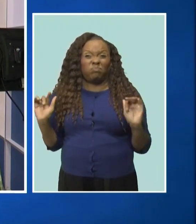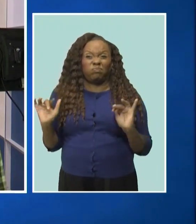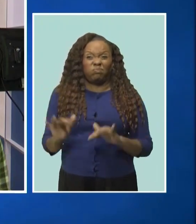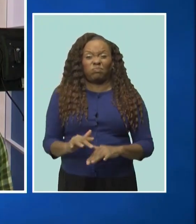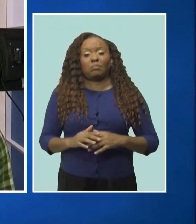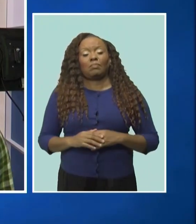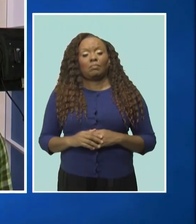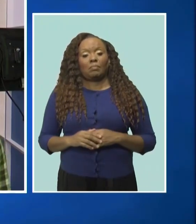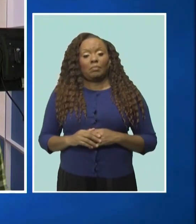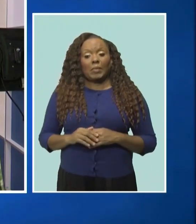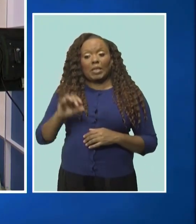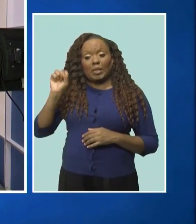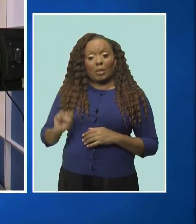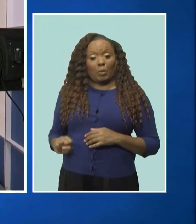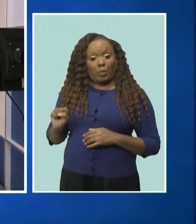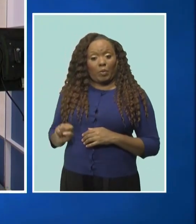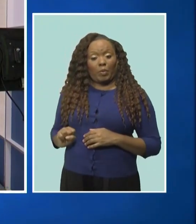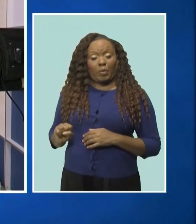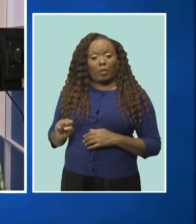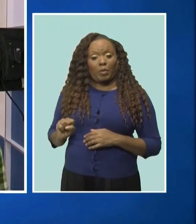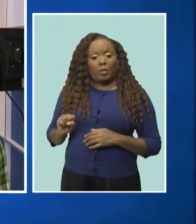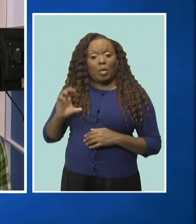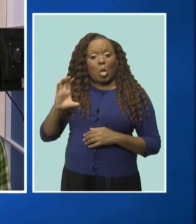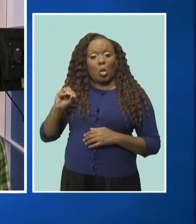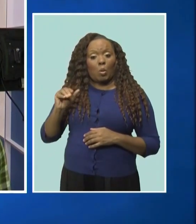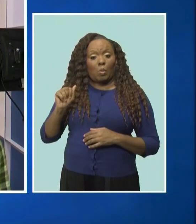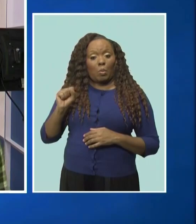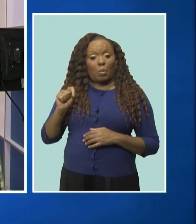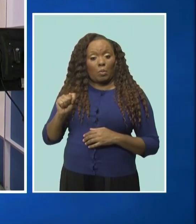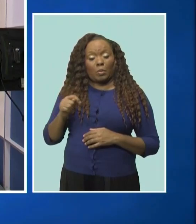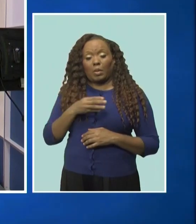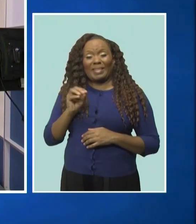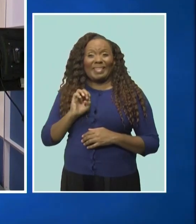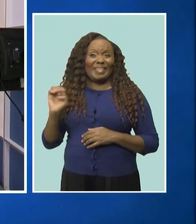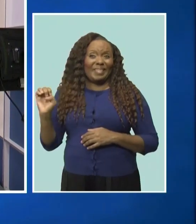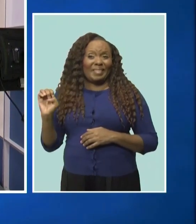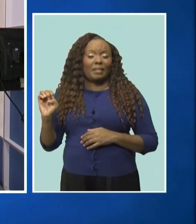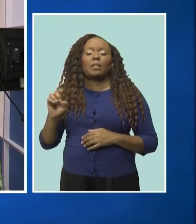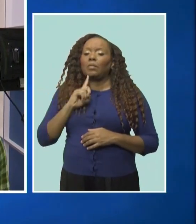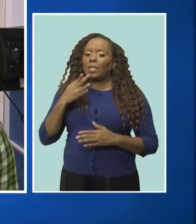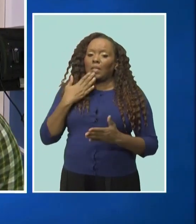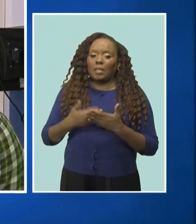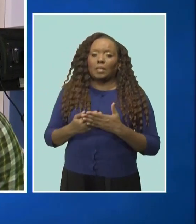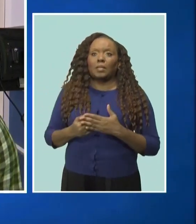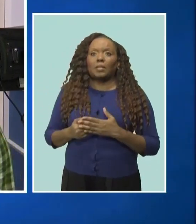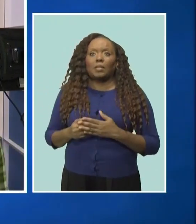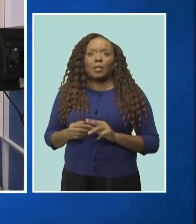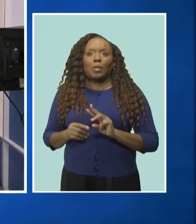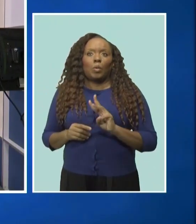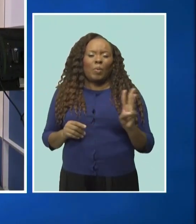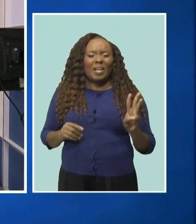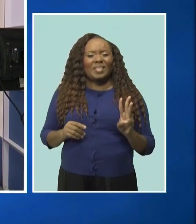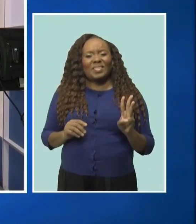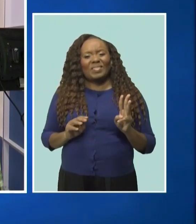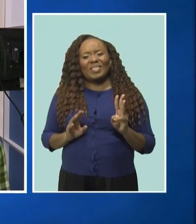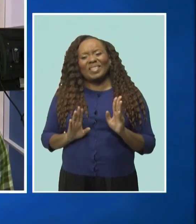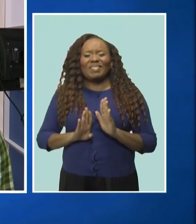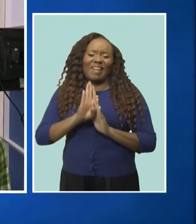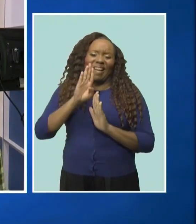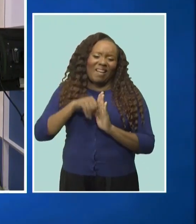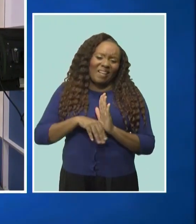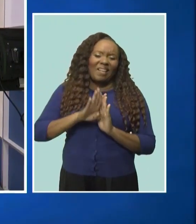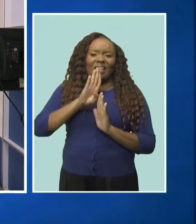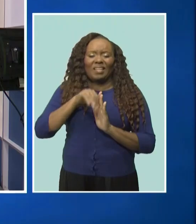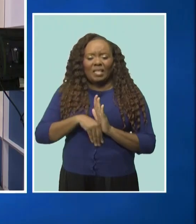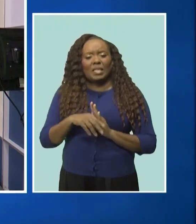seen the South Coast would have done well. There were a couple on the east who also did fairly well. I know the West Coast was up and down as well, so you would have